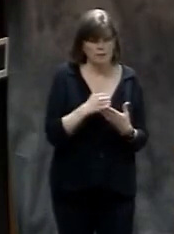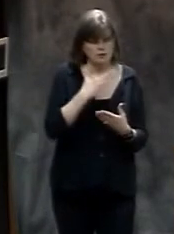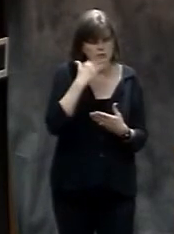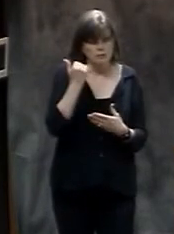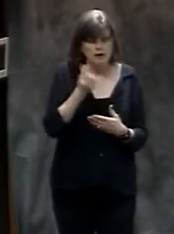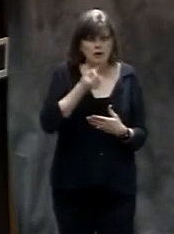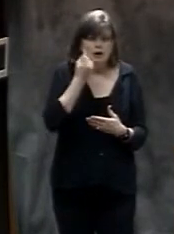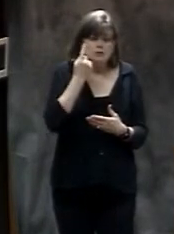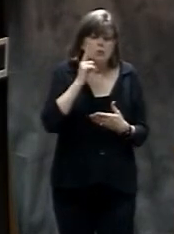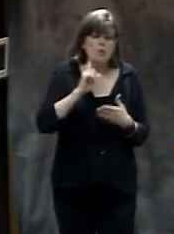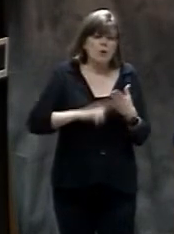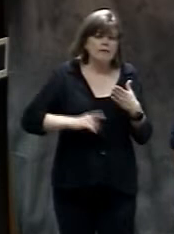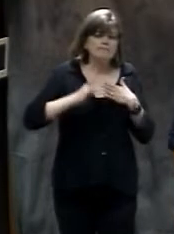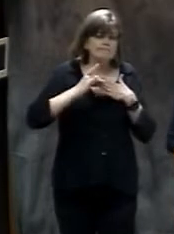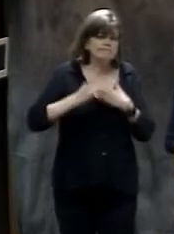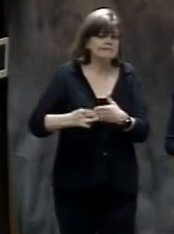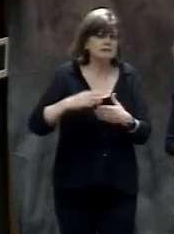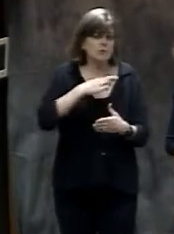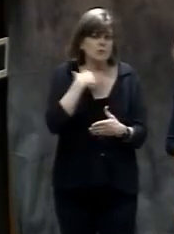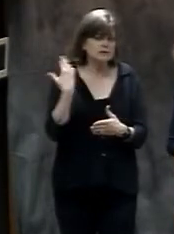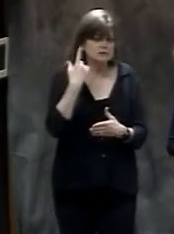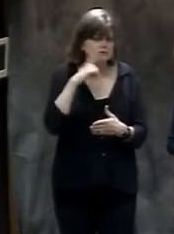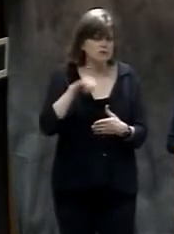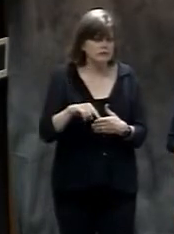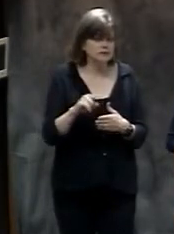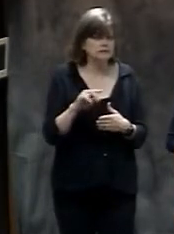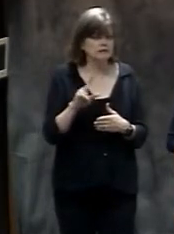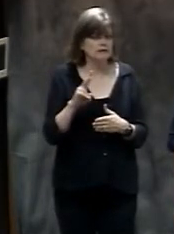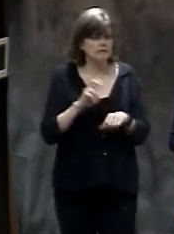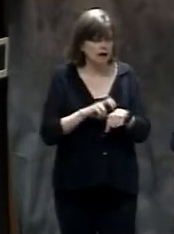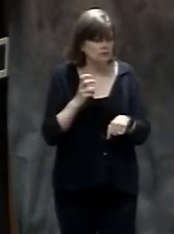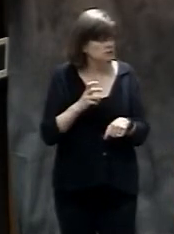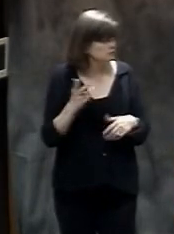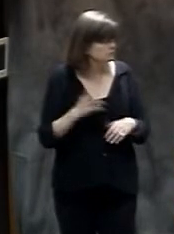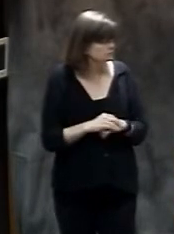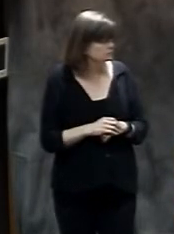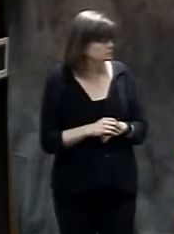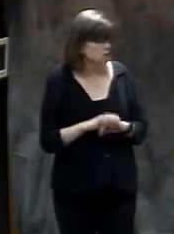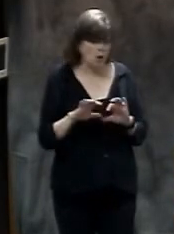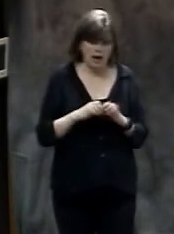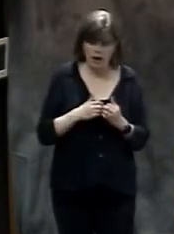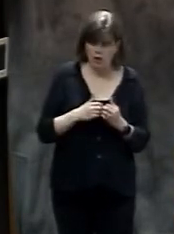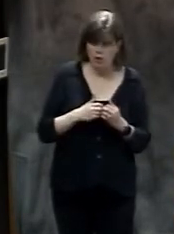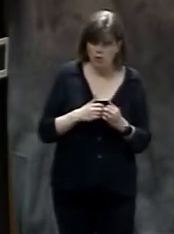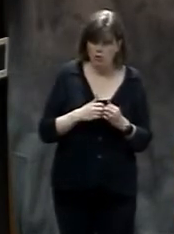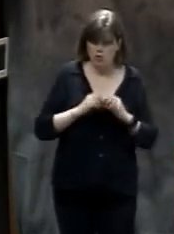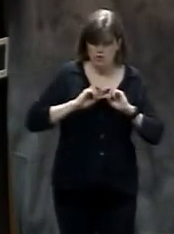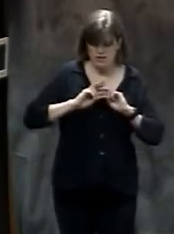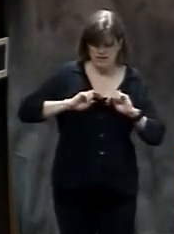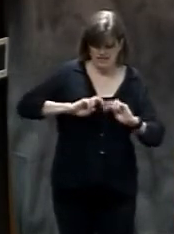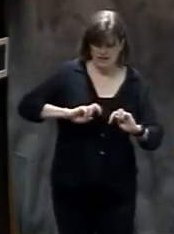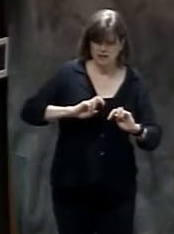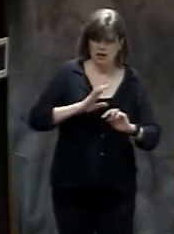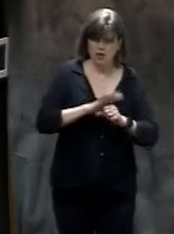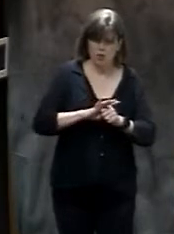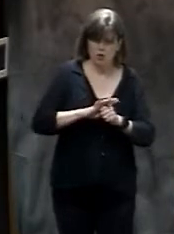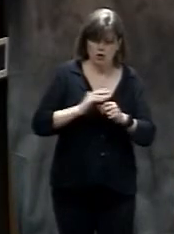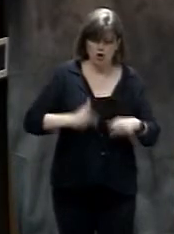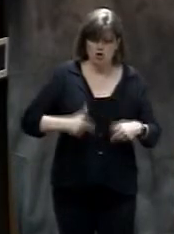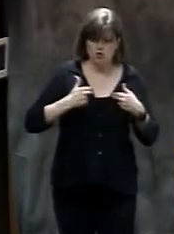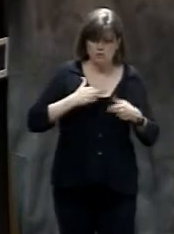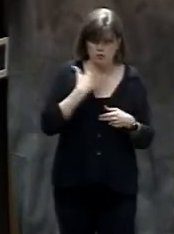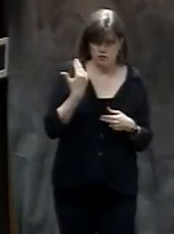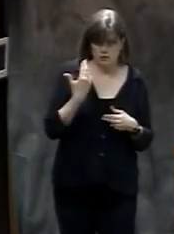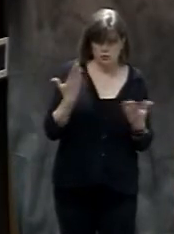of risk for these viruses. And one of the ways we do this is by assessing the local human risk. Here we're talking about